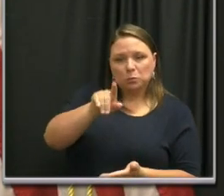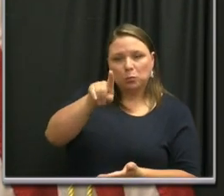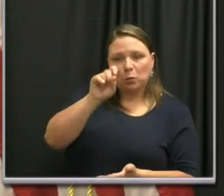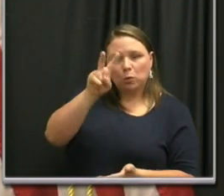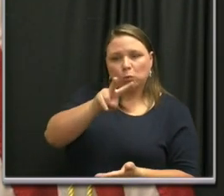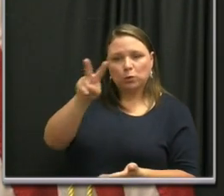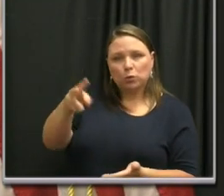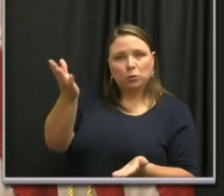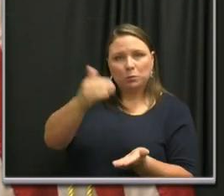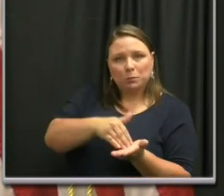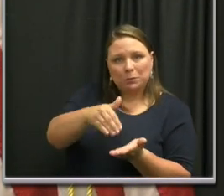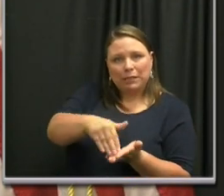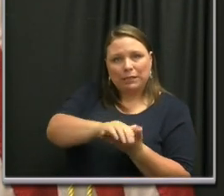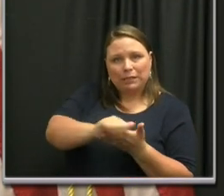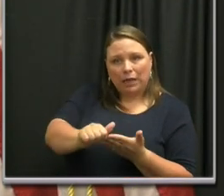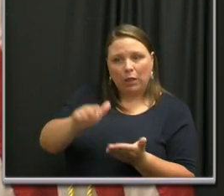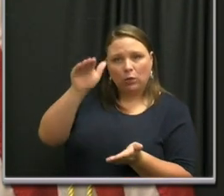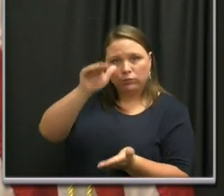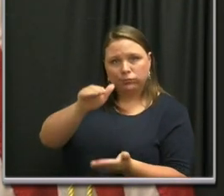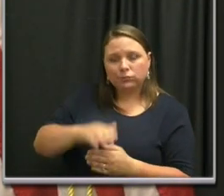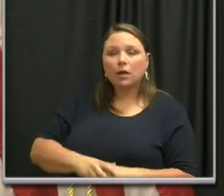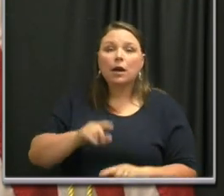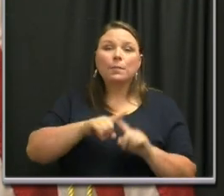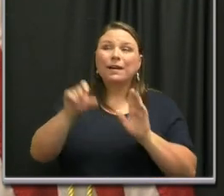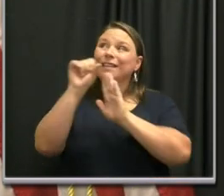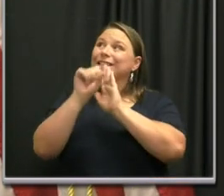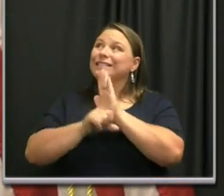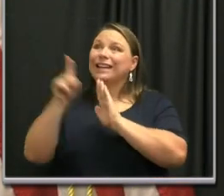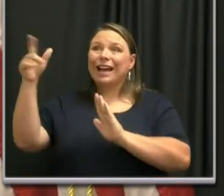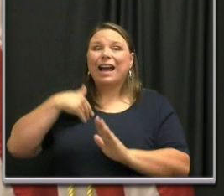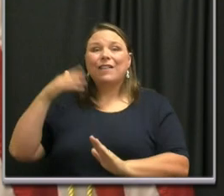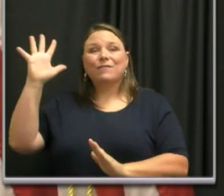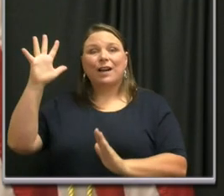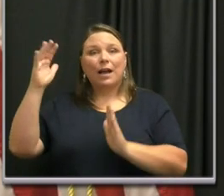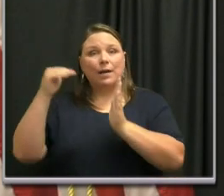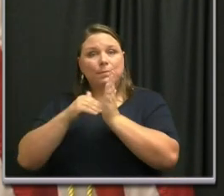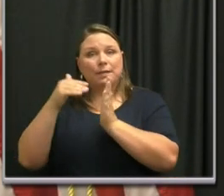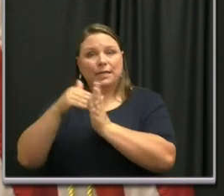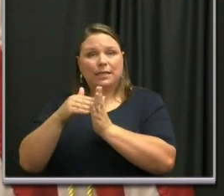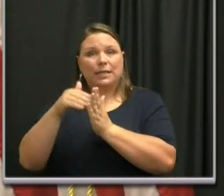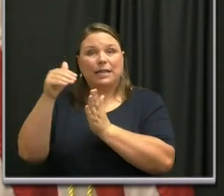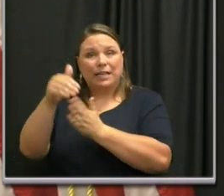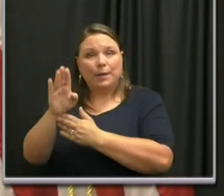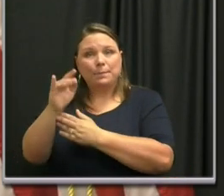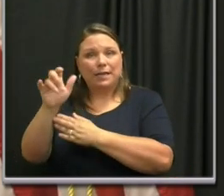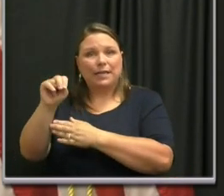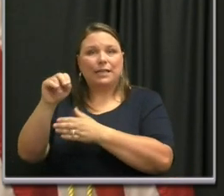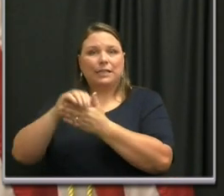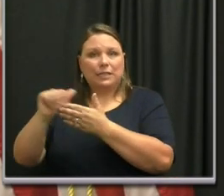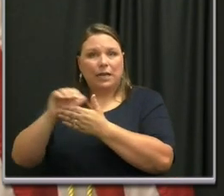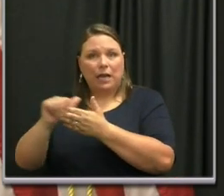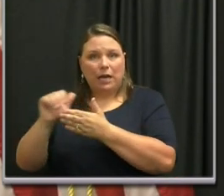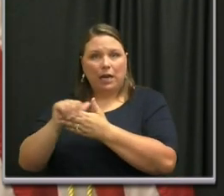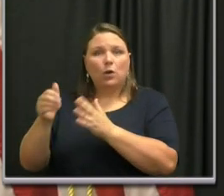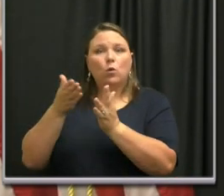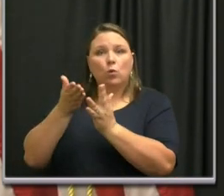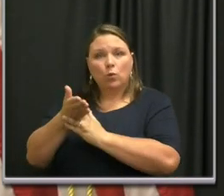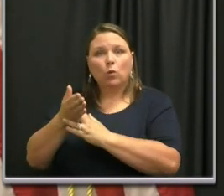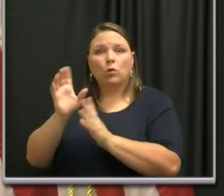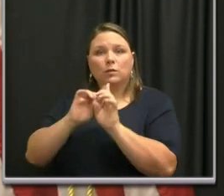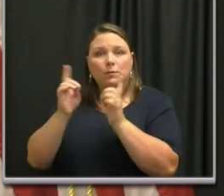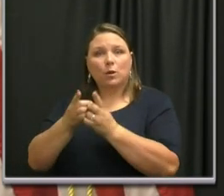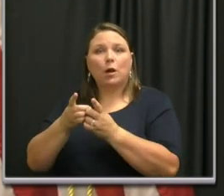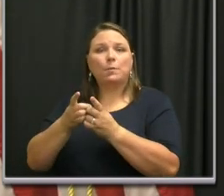$122 million. But the state has a $5 billion bucket, a $2.3 billion through the Department of Finance